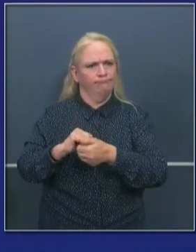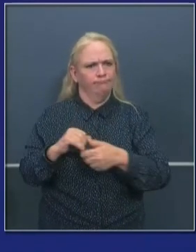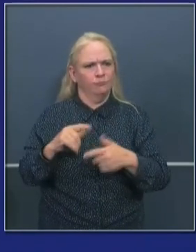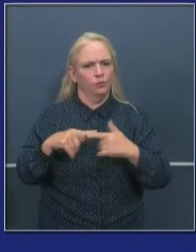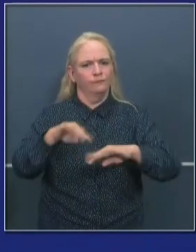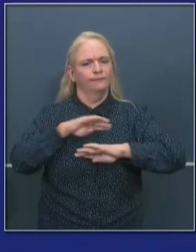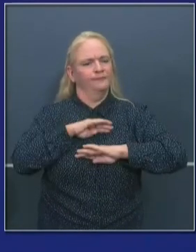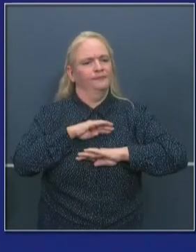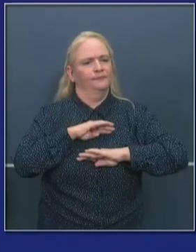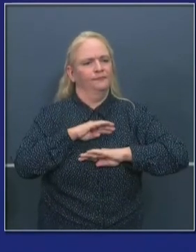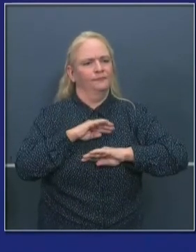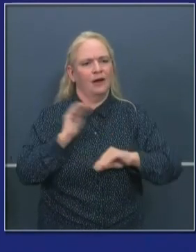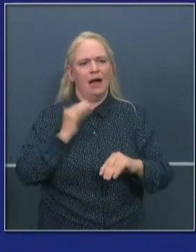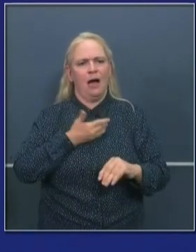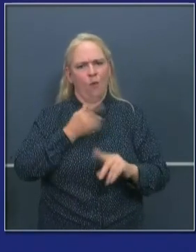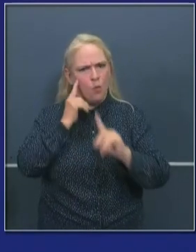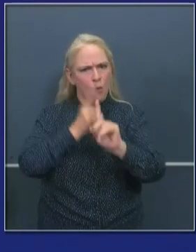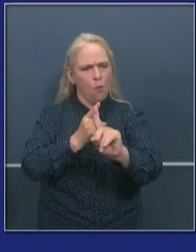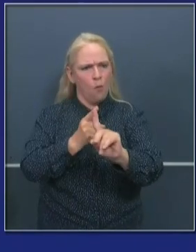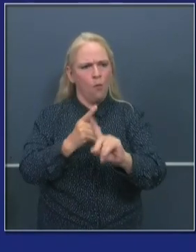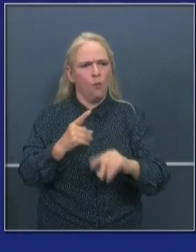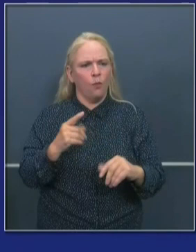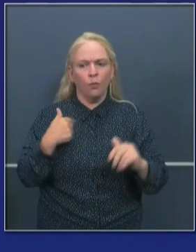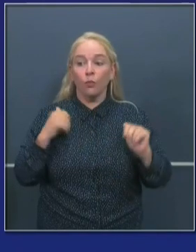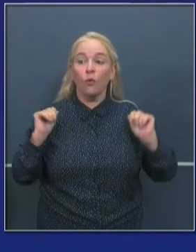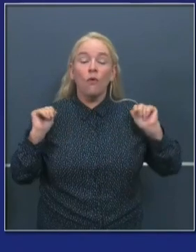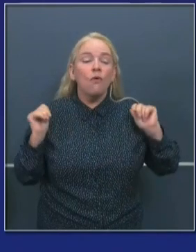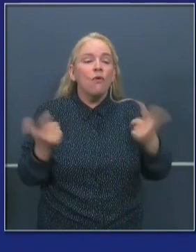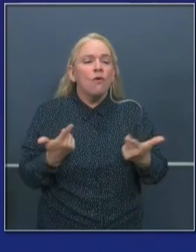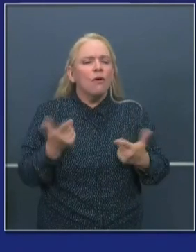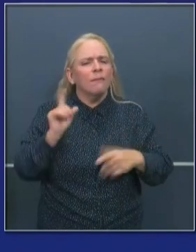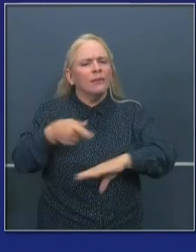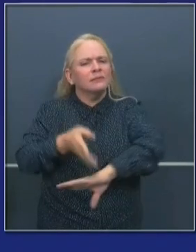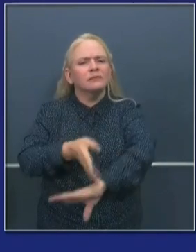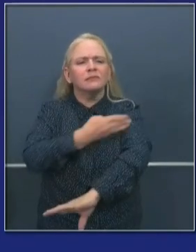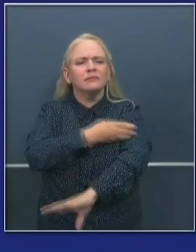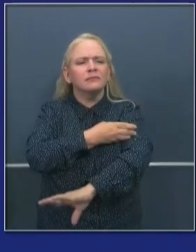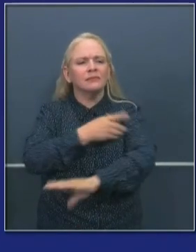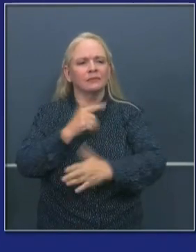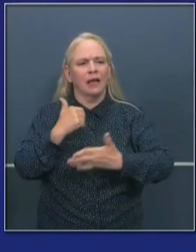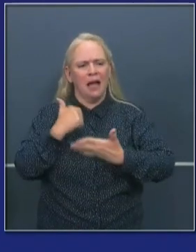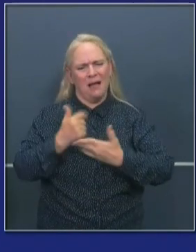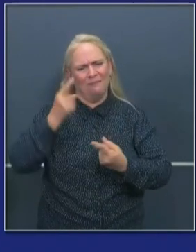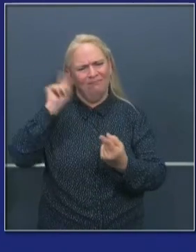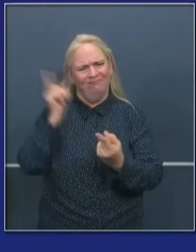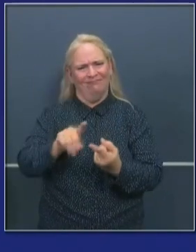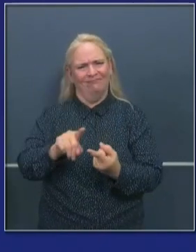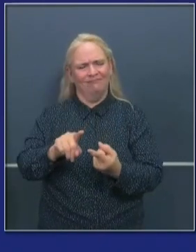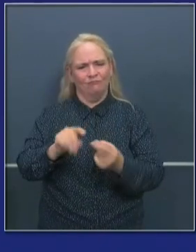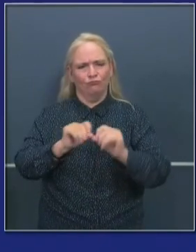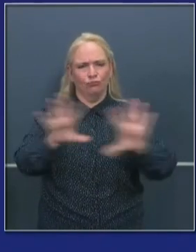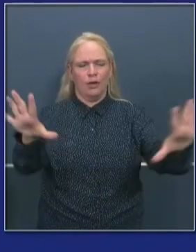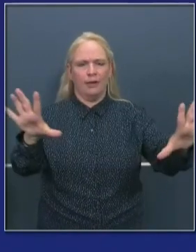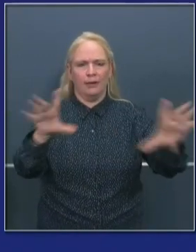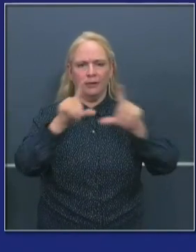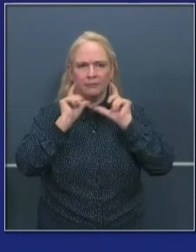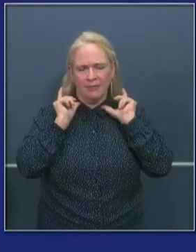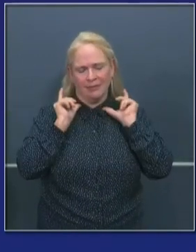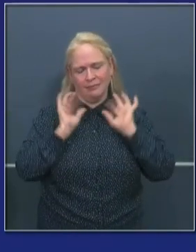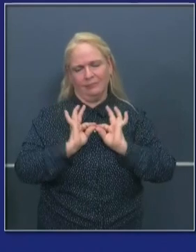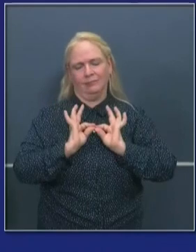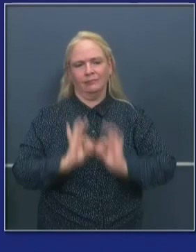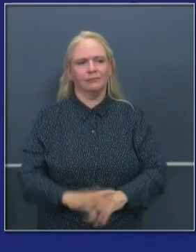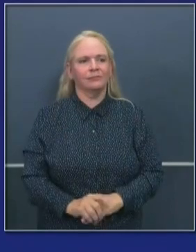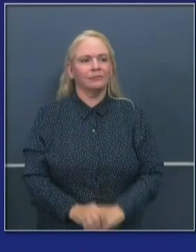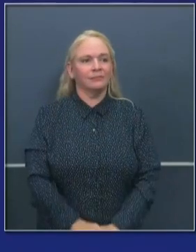and do more so that we can all do better in mitigating the transmission, the spread of this disease. So that represents the